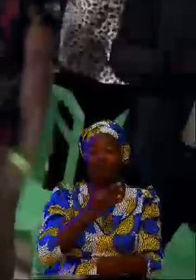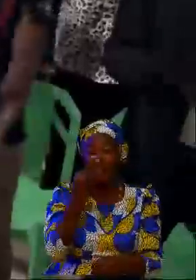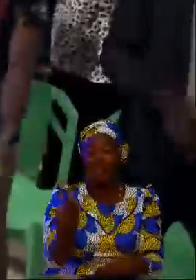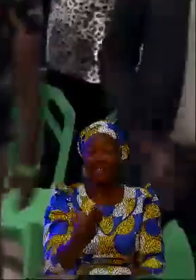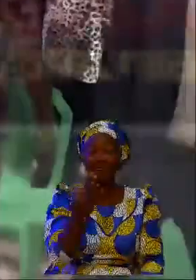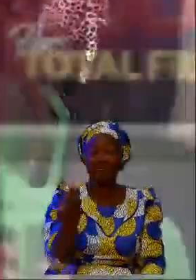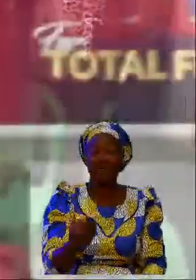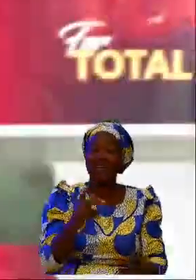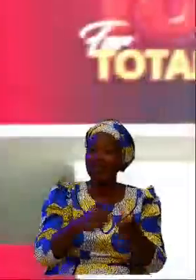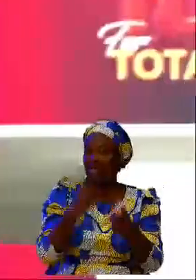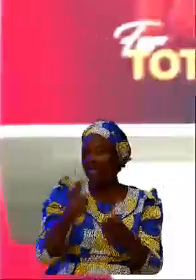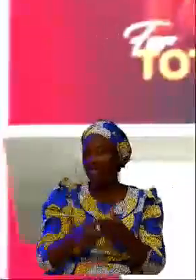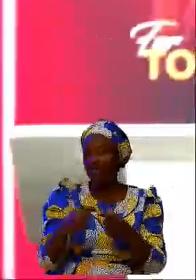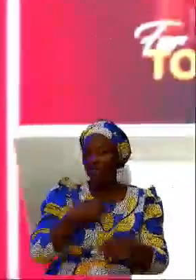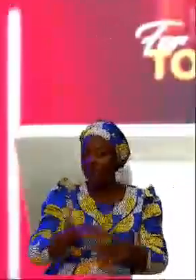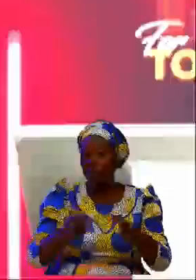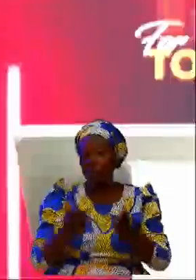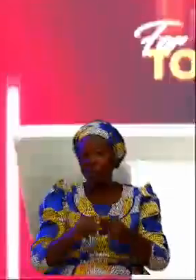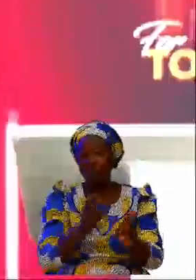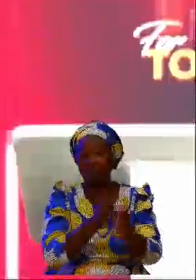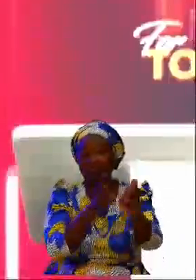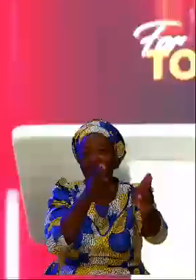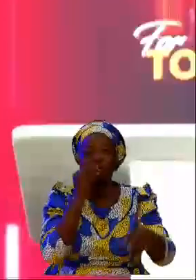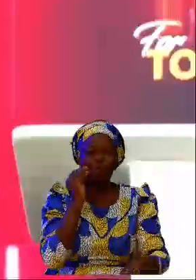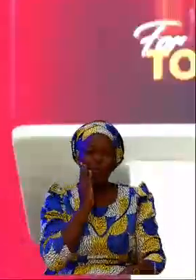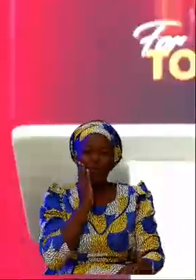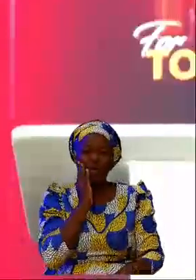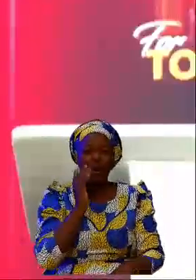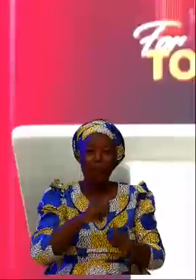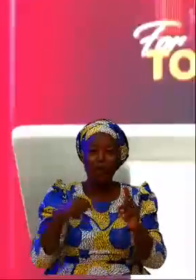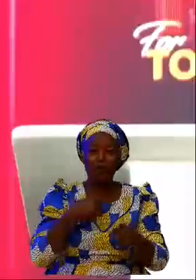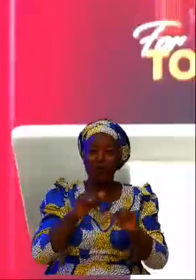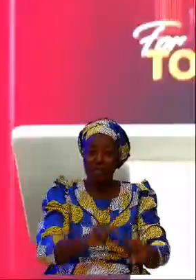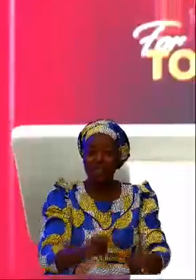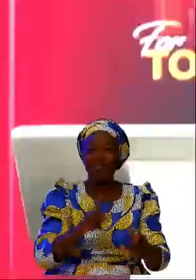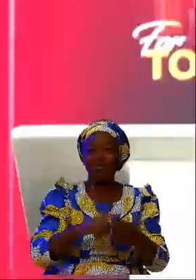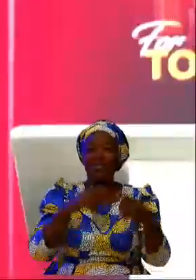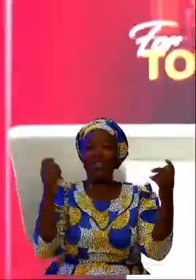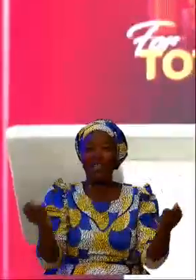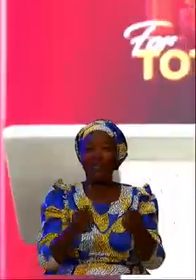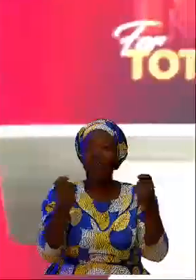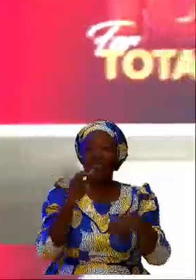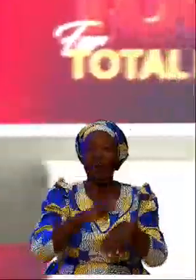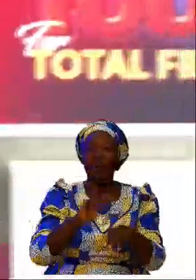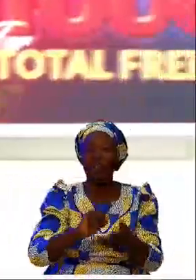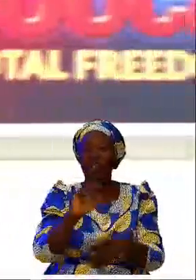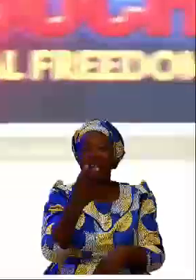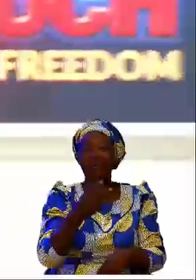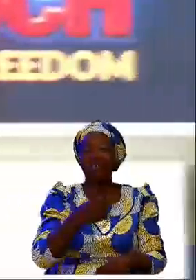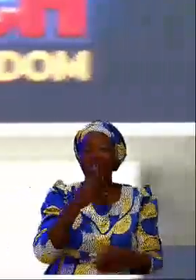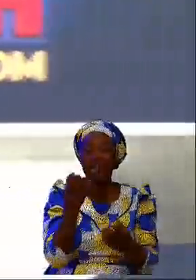And because October 1st is Friday, then we don't want to run back home. We want